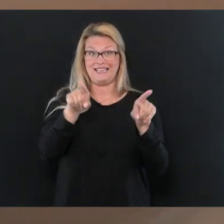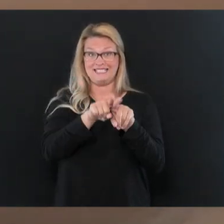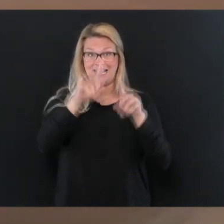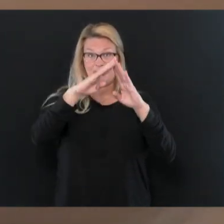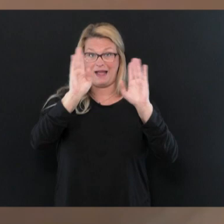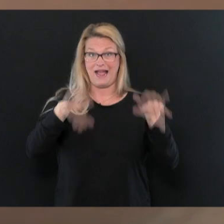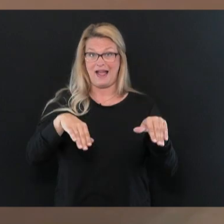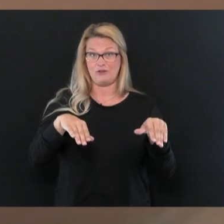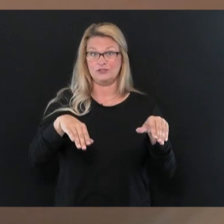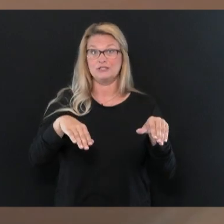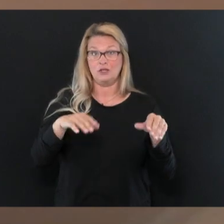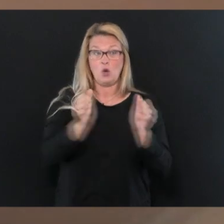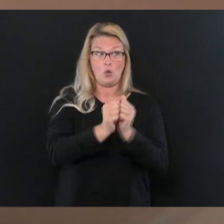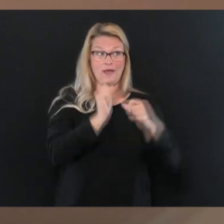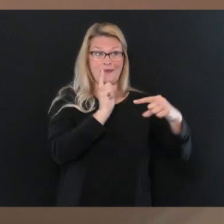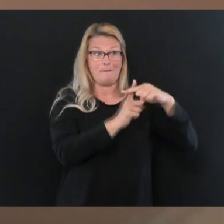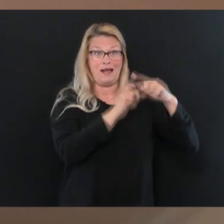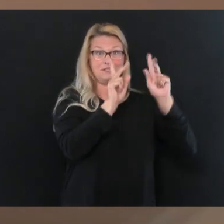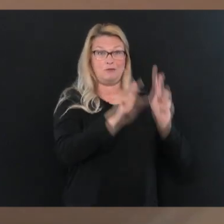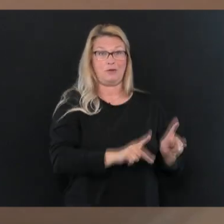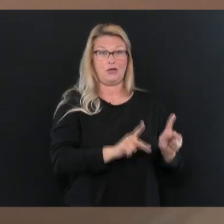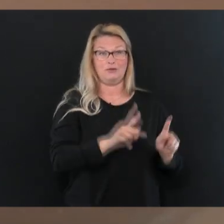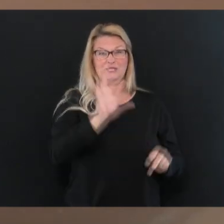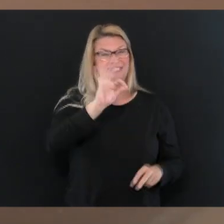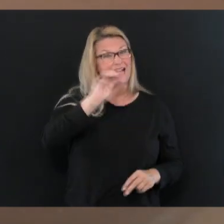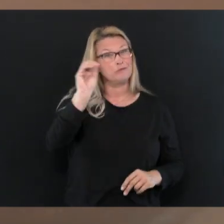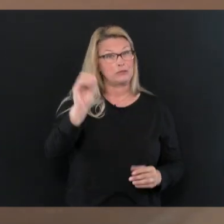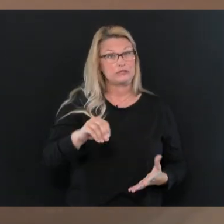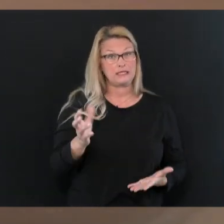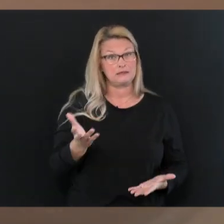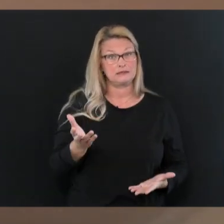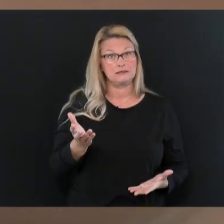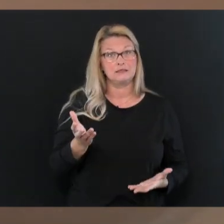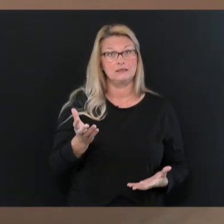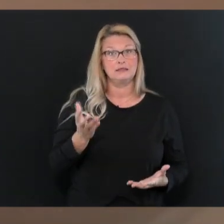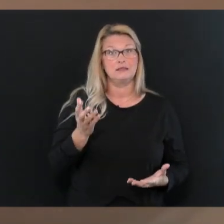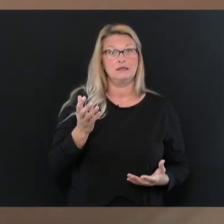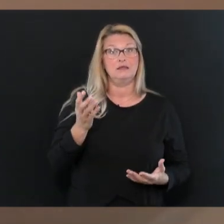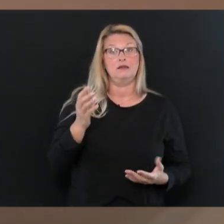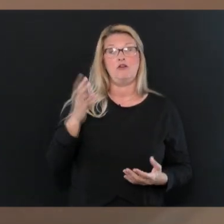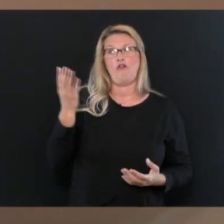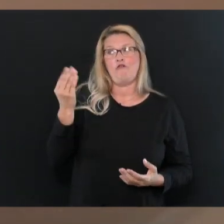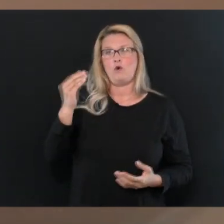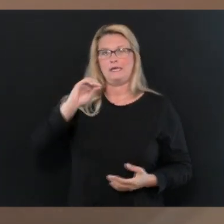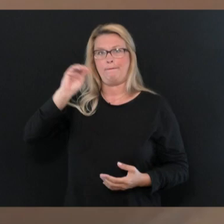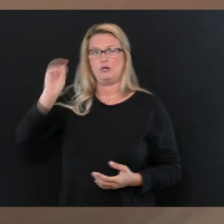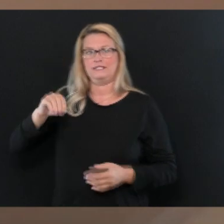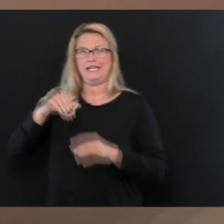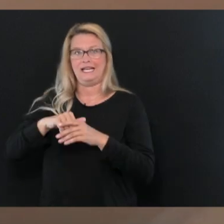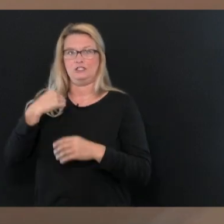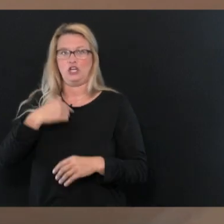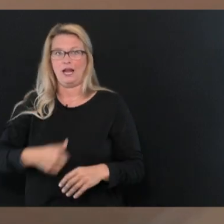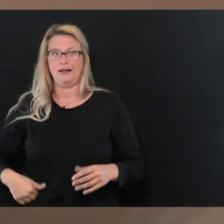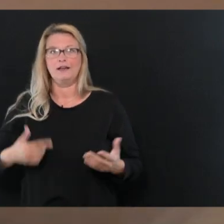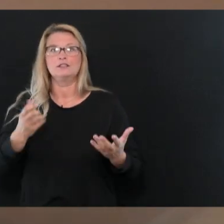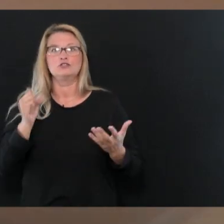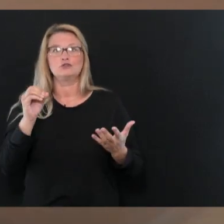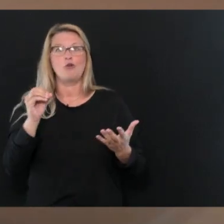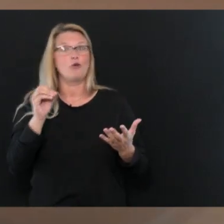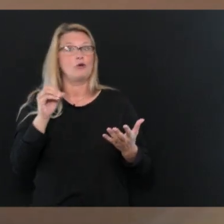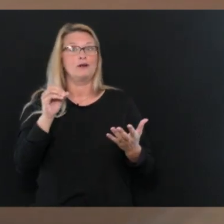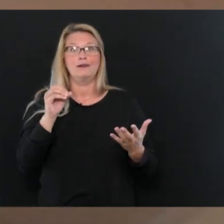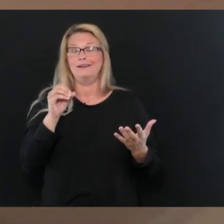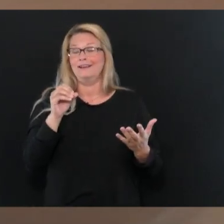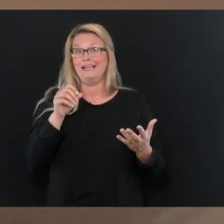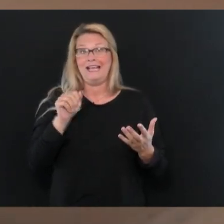with a person who's COVID positive, was 9% in India 14% in China. And if you didn't look